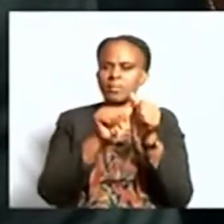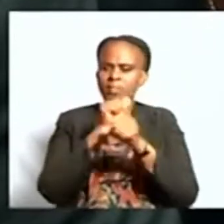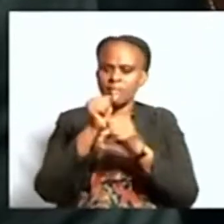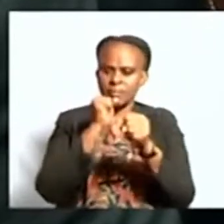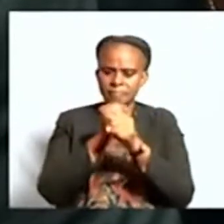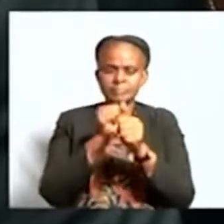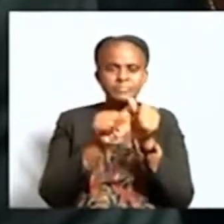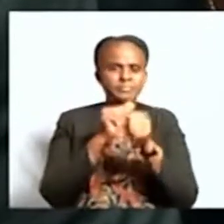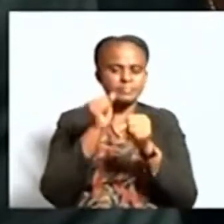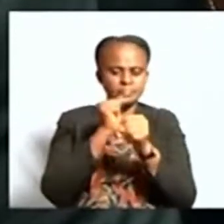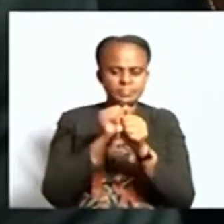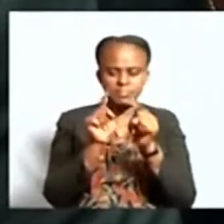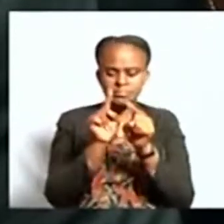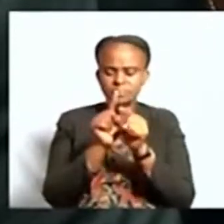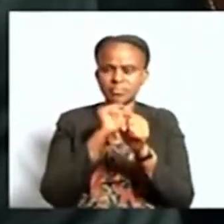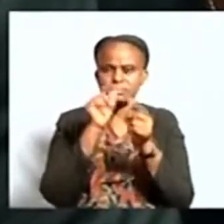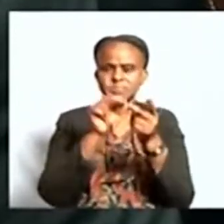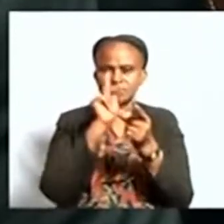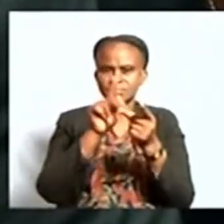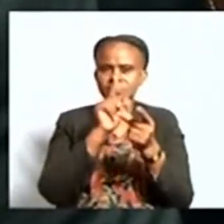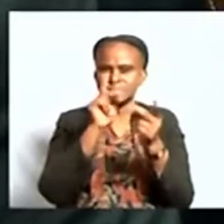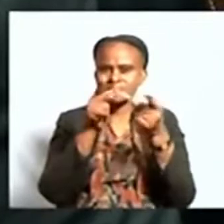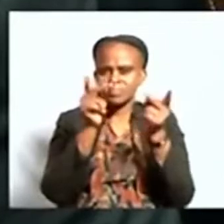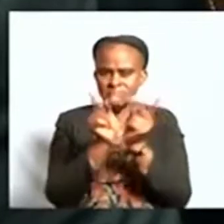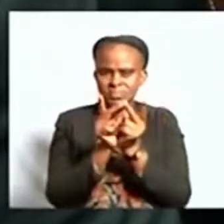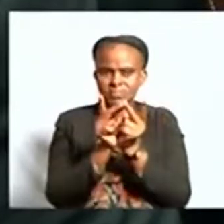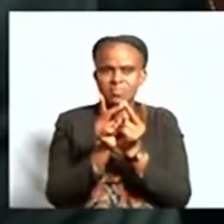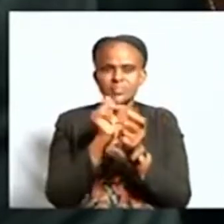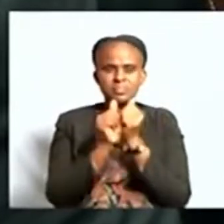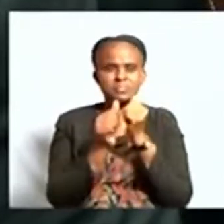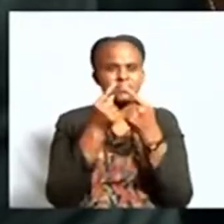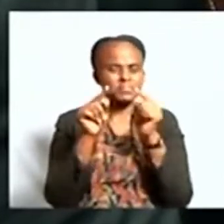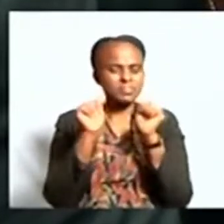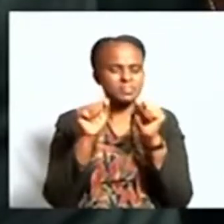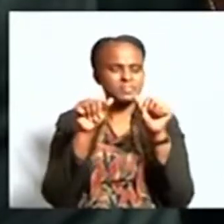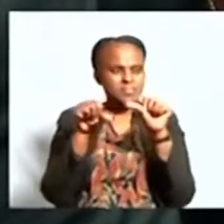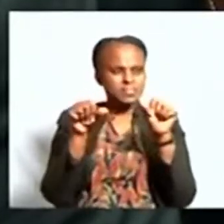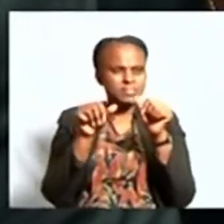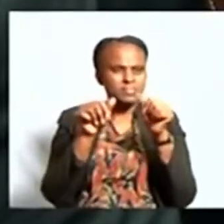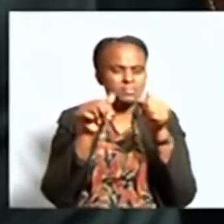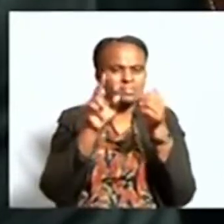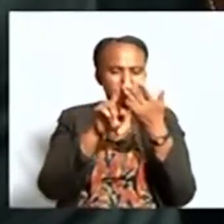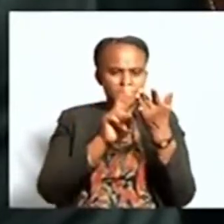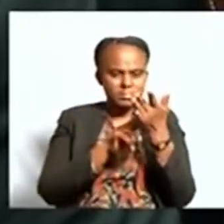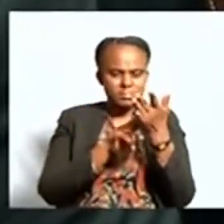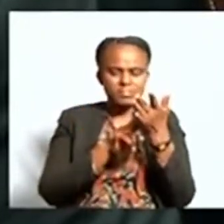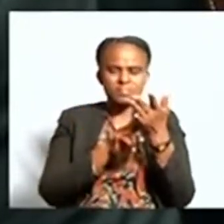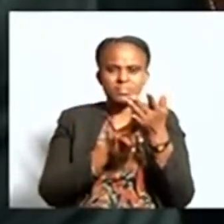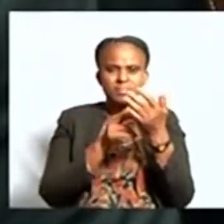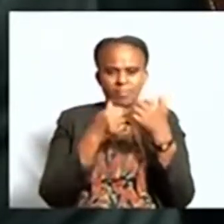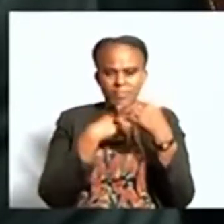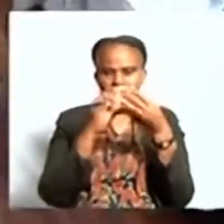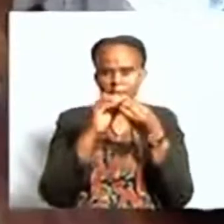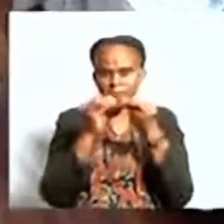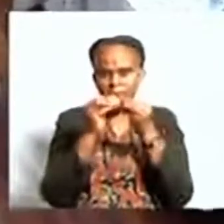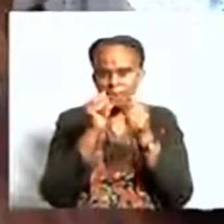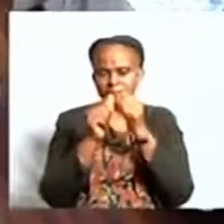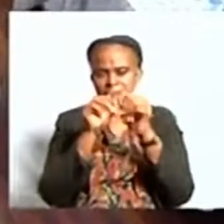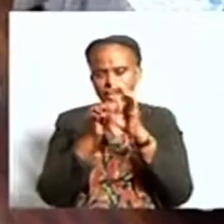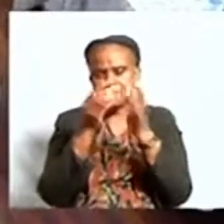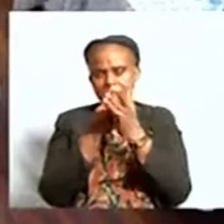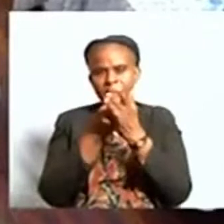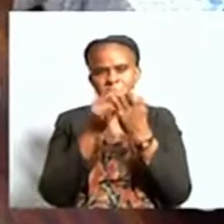it might not be the actual position. The position which should be taken is what the Auditor General has reported, because the Auditor General got the figures that were in the financial